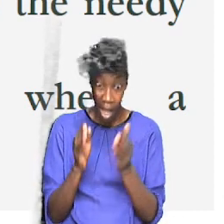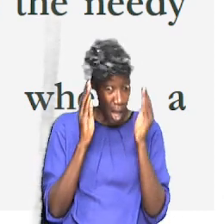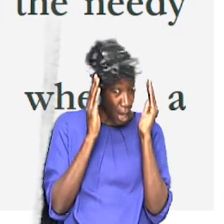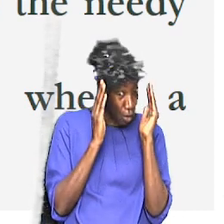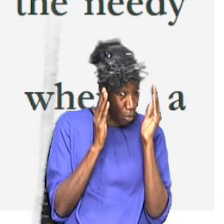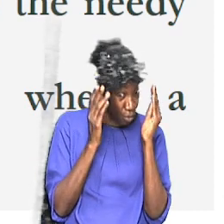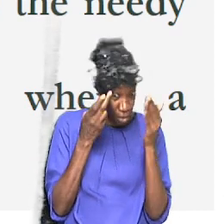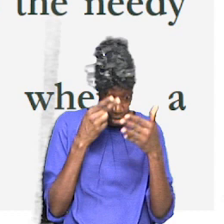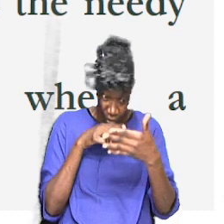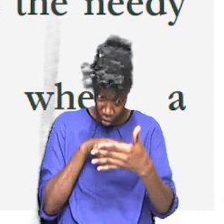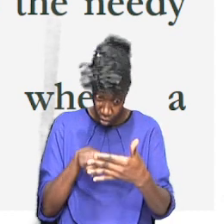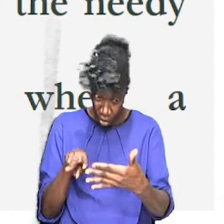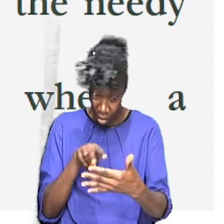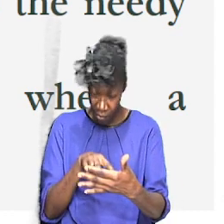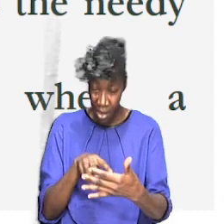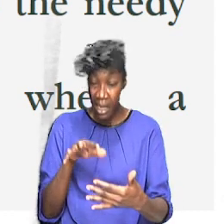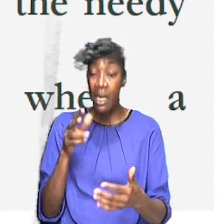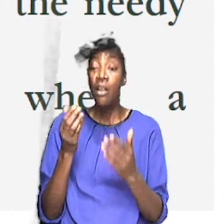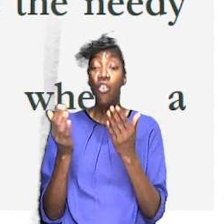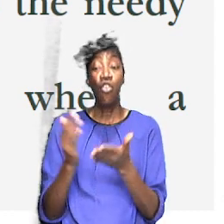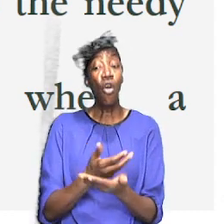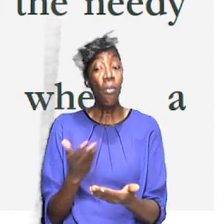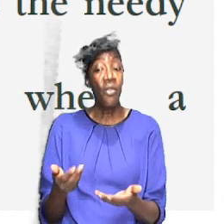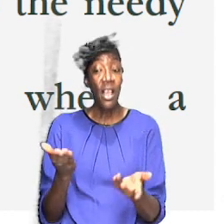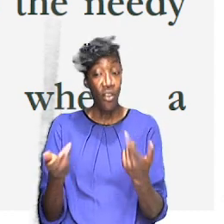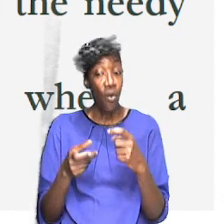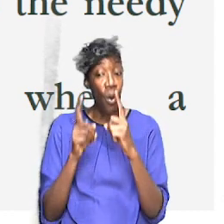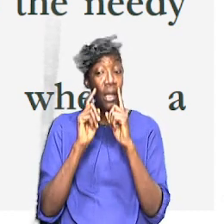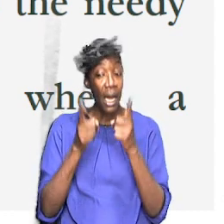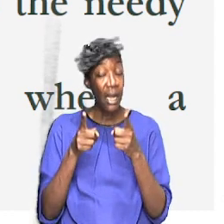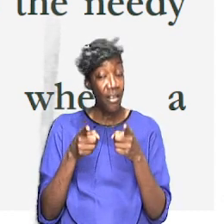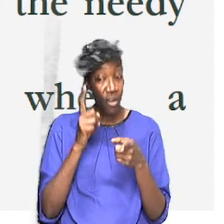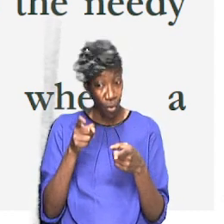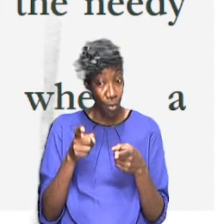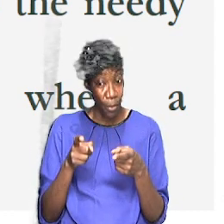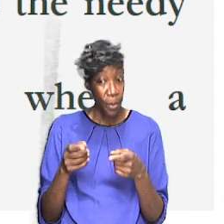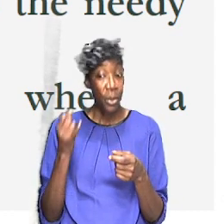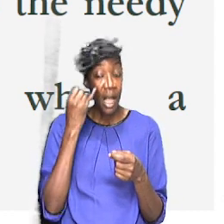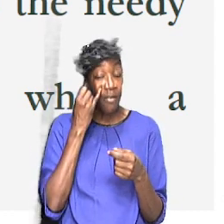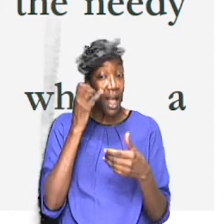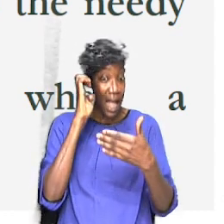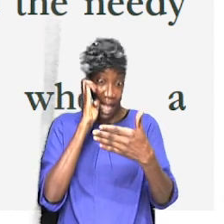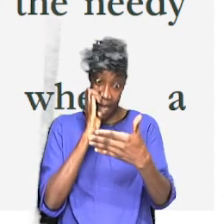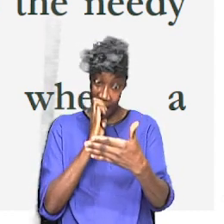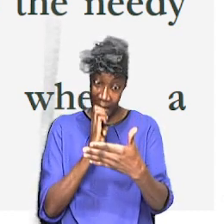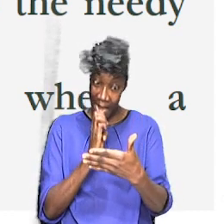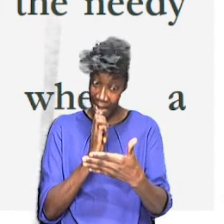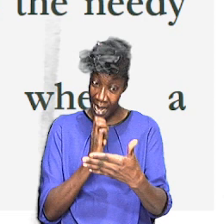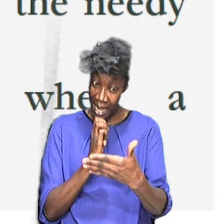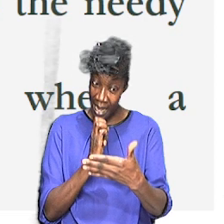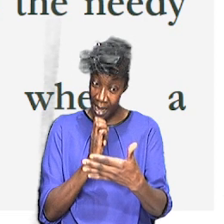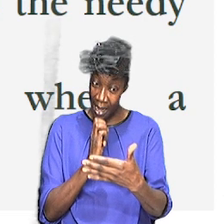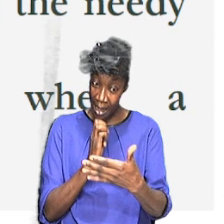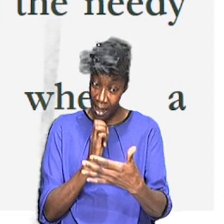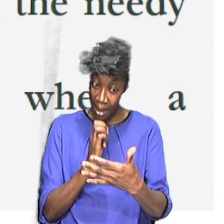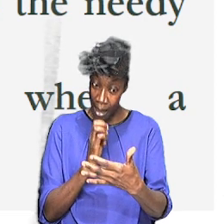things that I would still want answers to if I was to examine the scriptures very clearly. So let's just jump to this woman